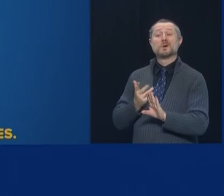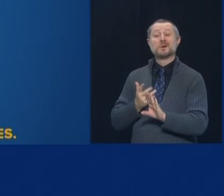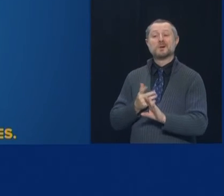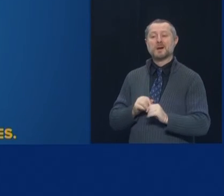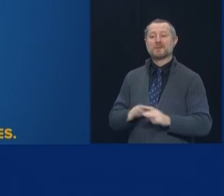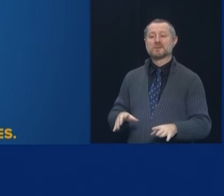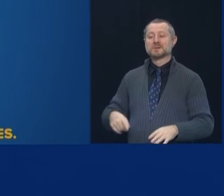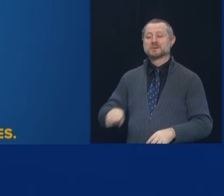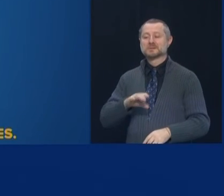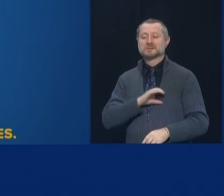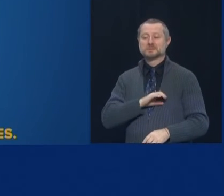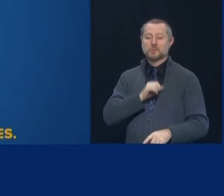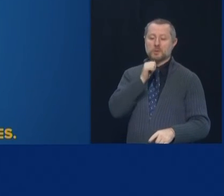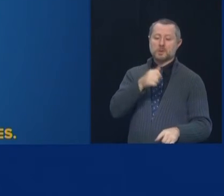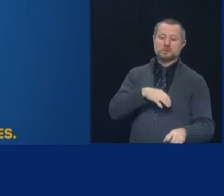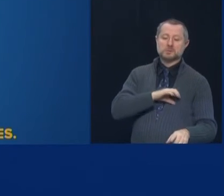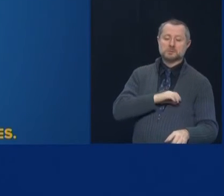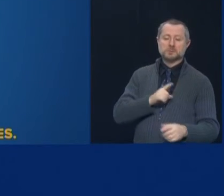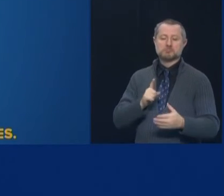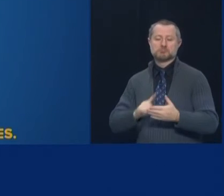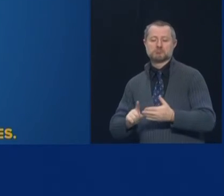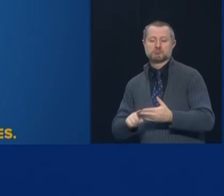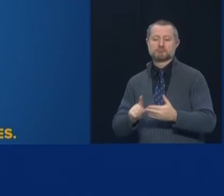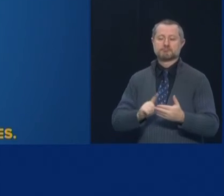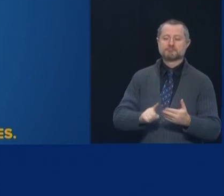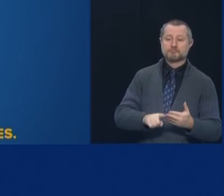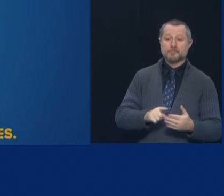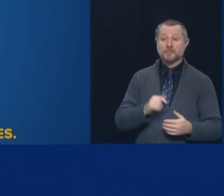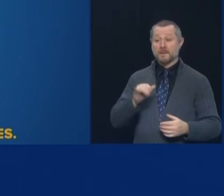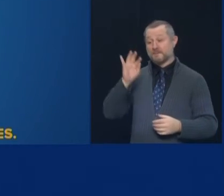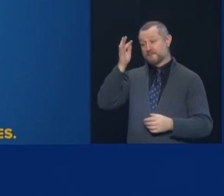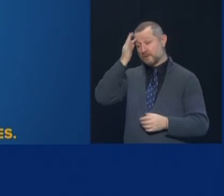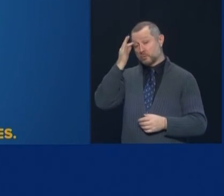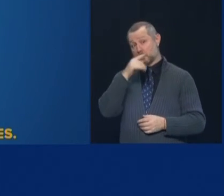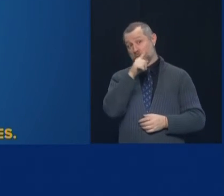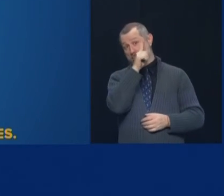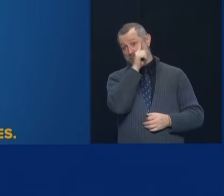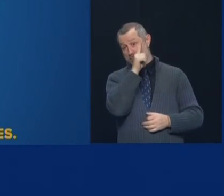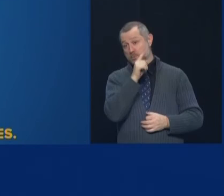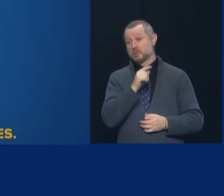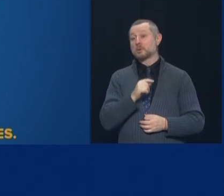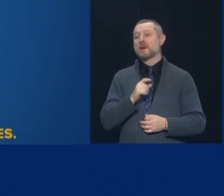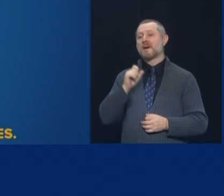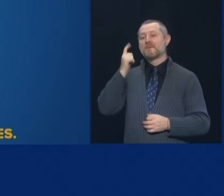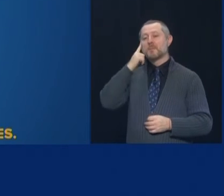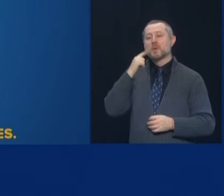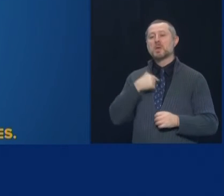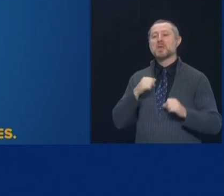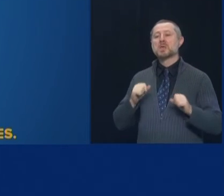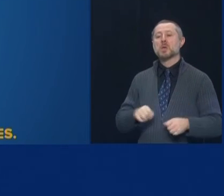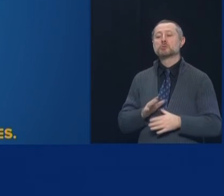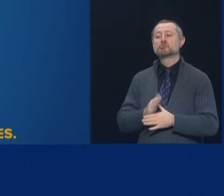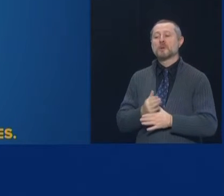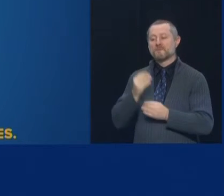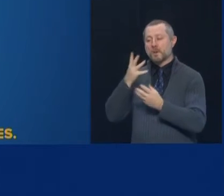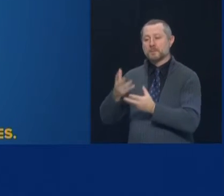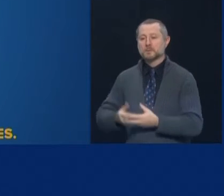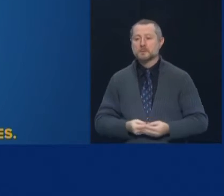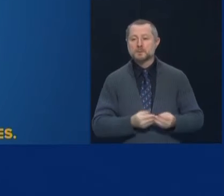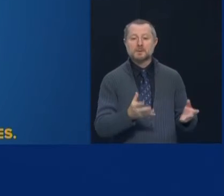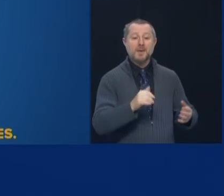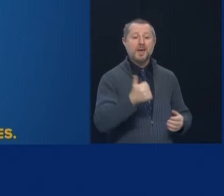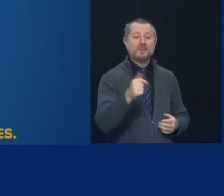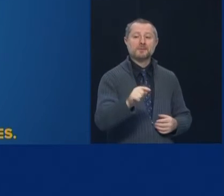then says they can share that information with other federal agencies. That